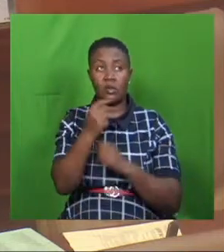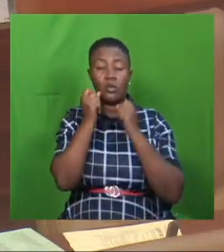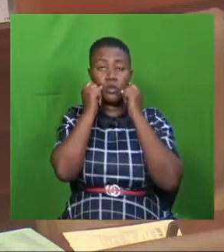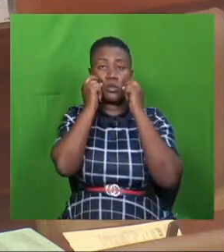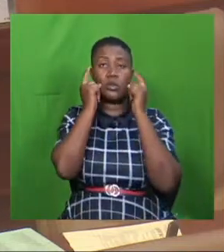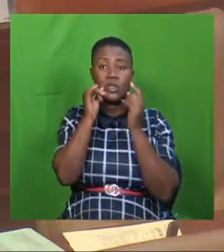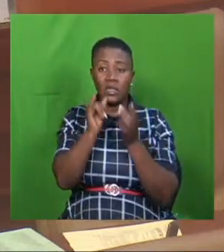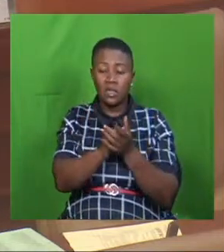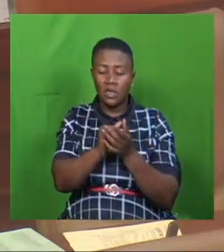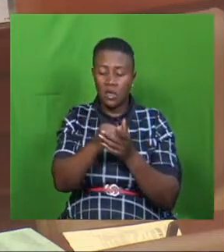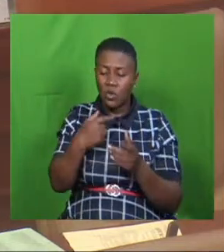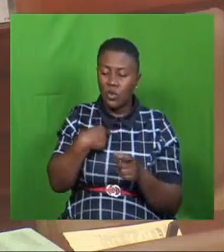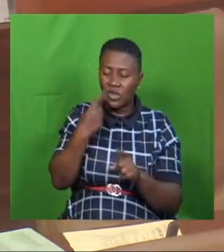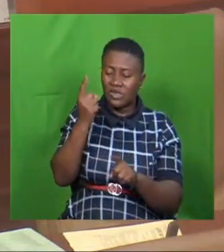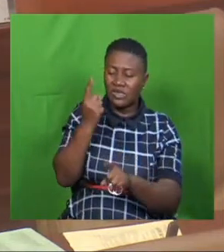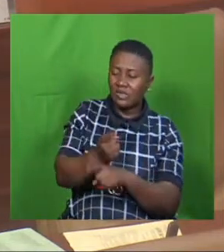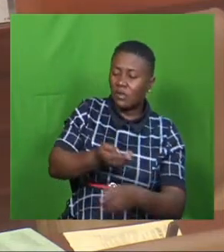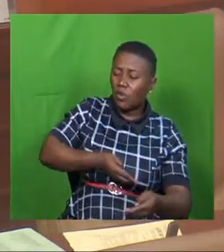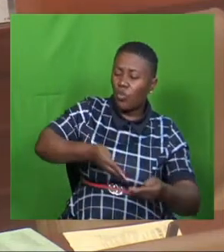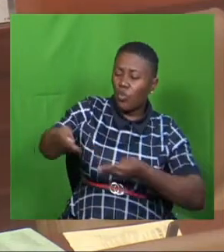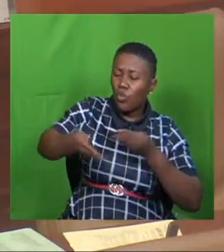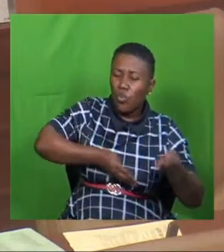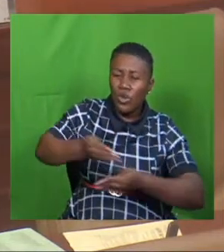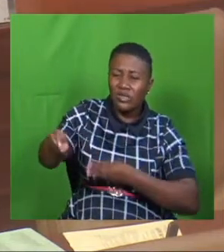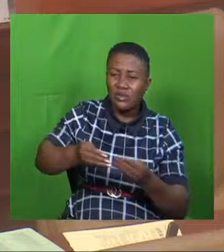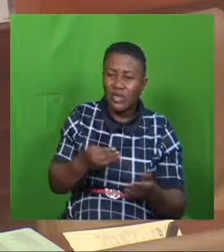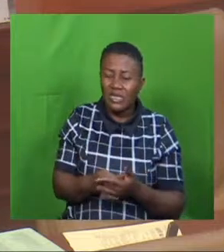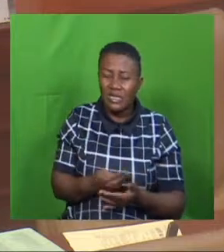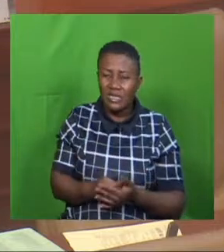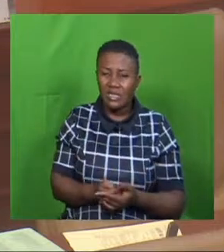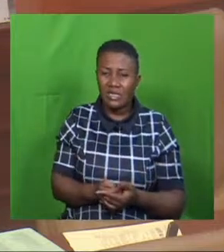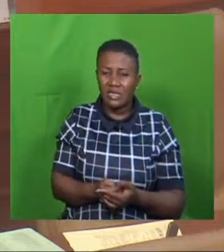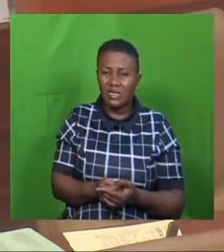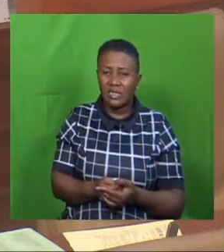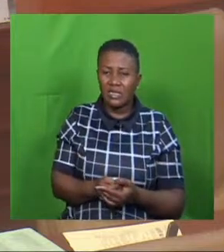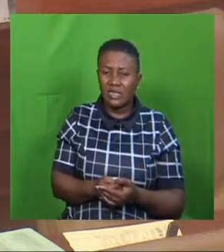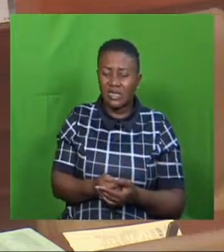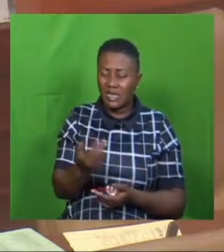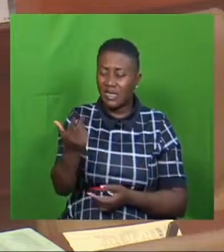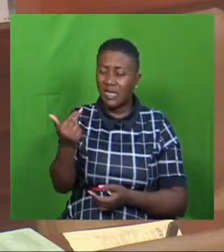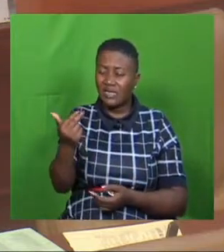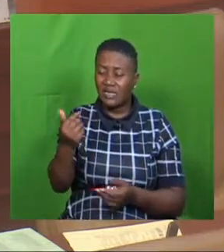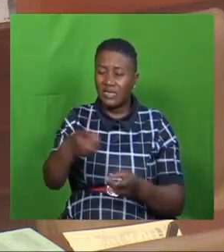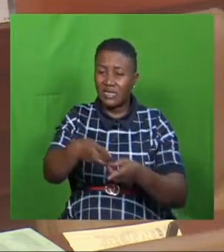possibility of us throwing away at least 13 district hospitals,